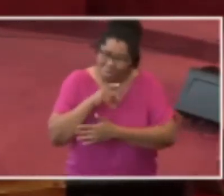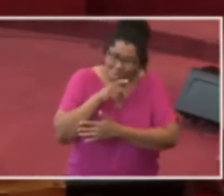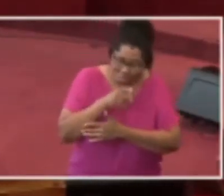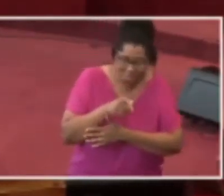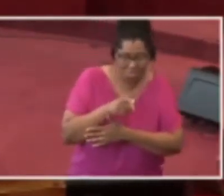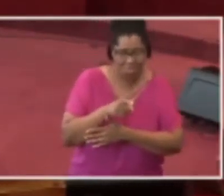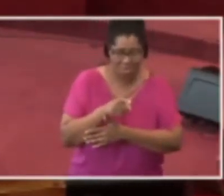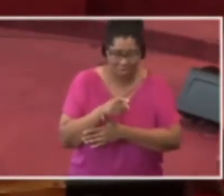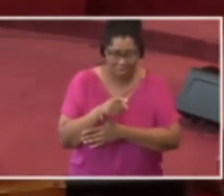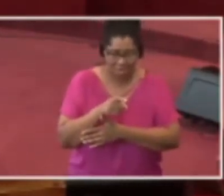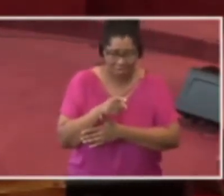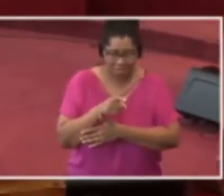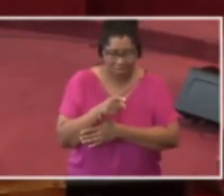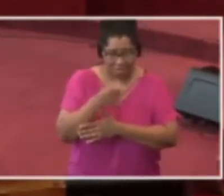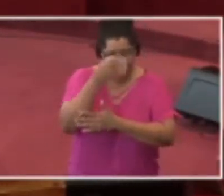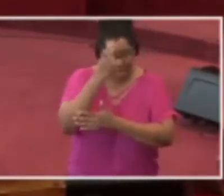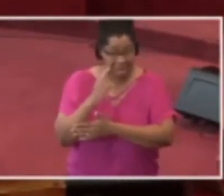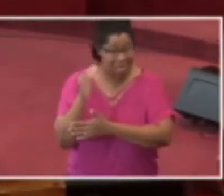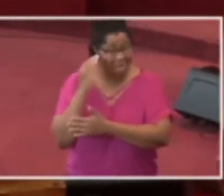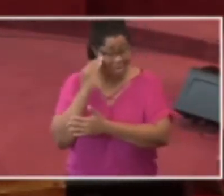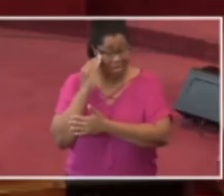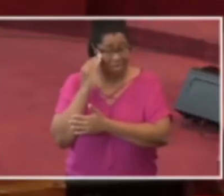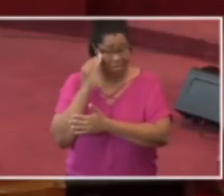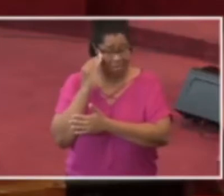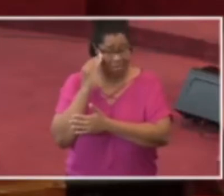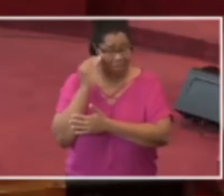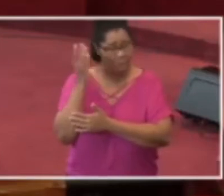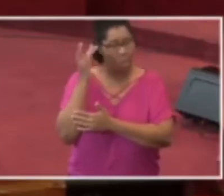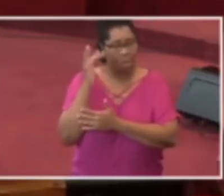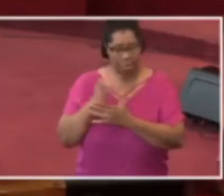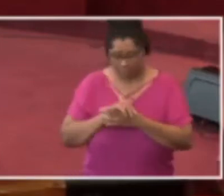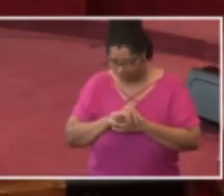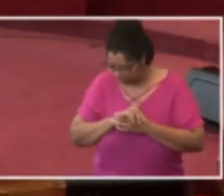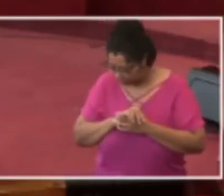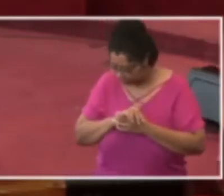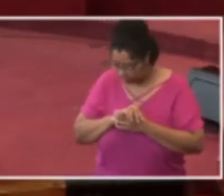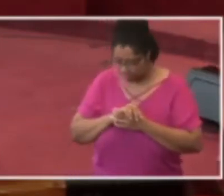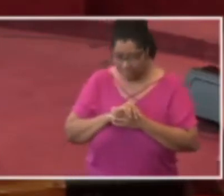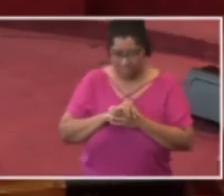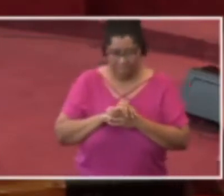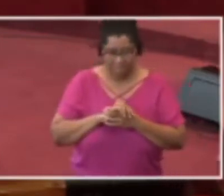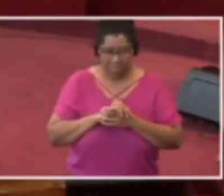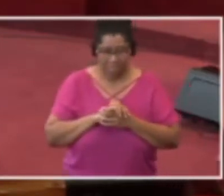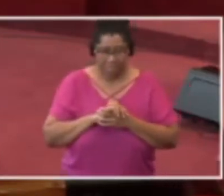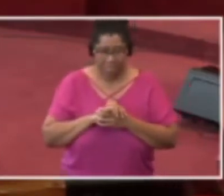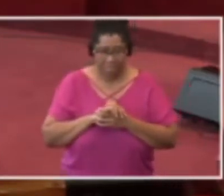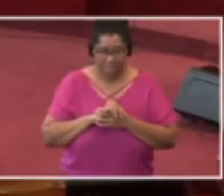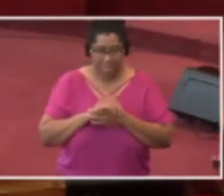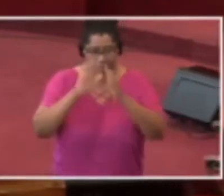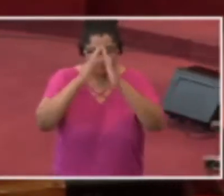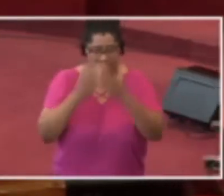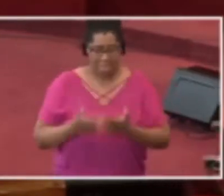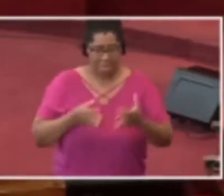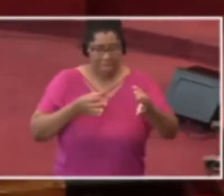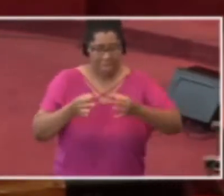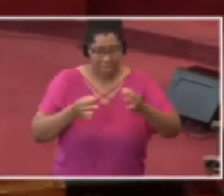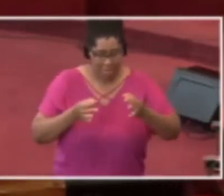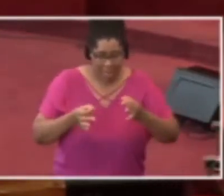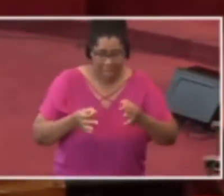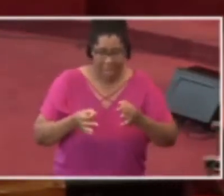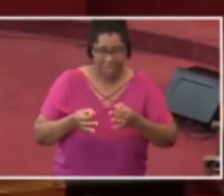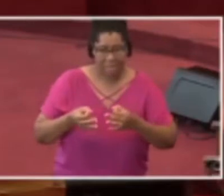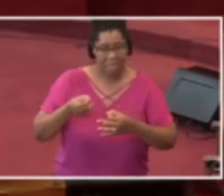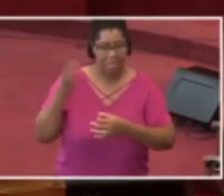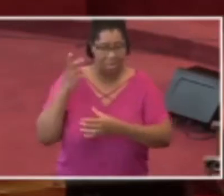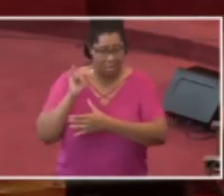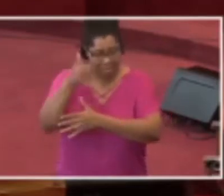explain to you all God's knowledge, because hast thou not known? Hast thou not heard that the